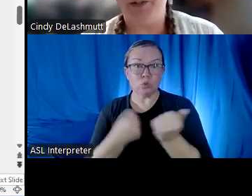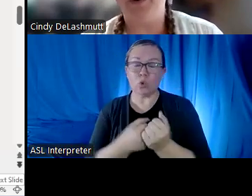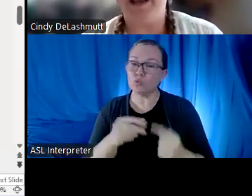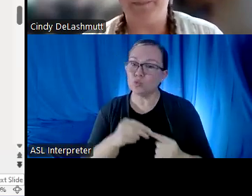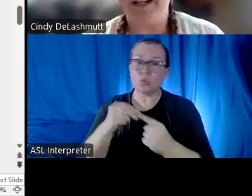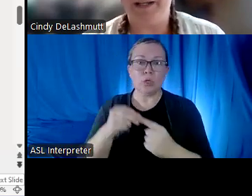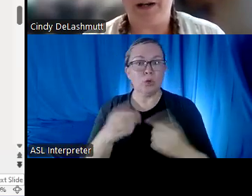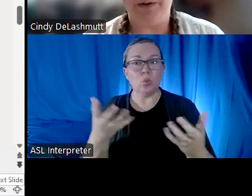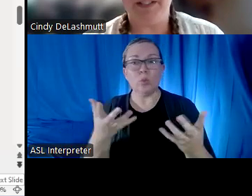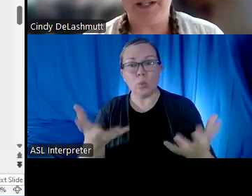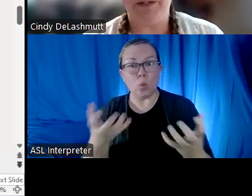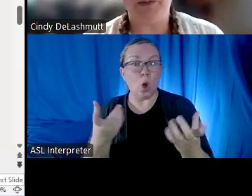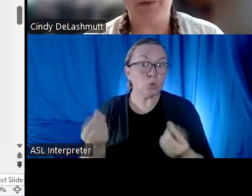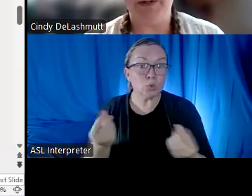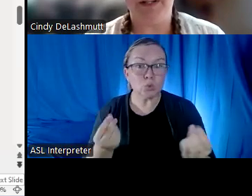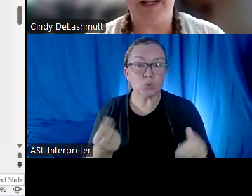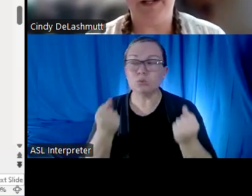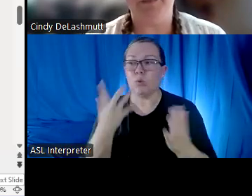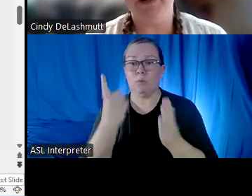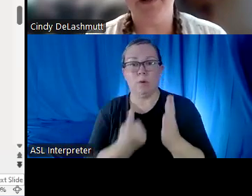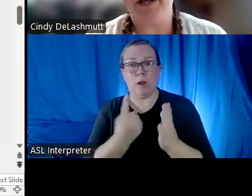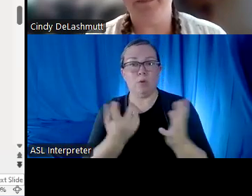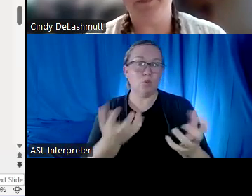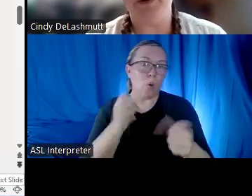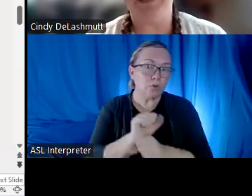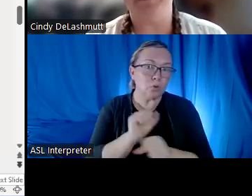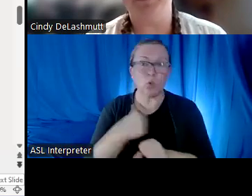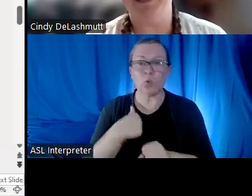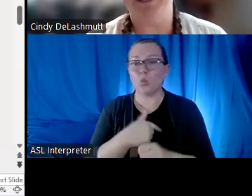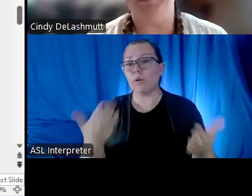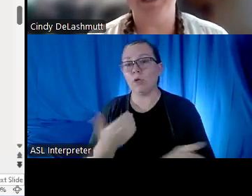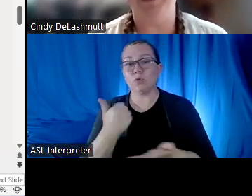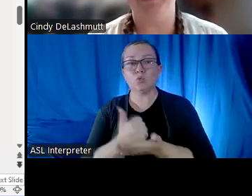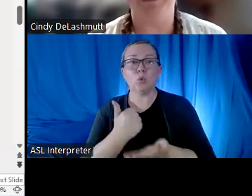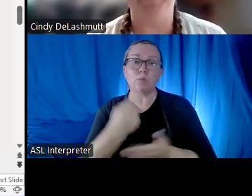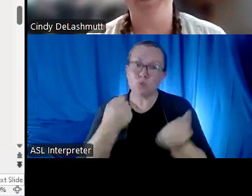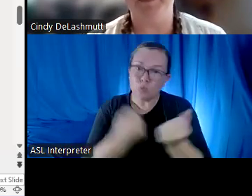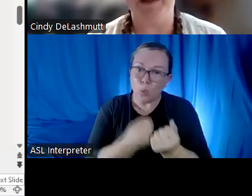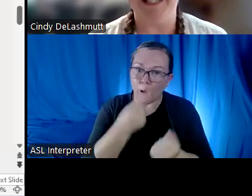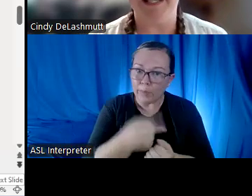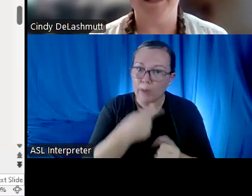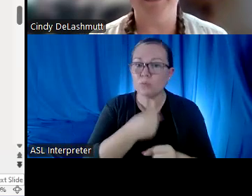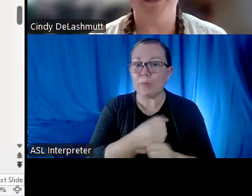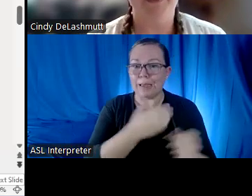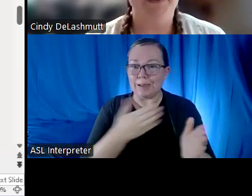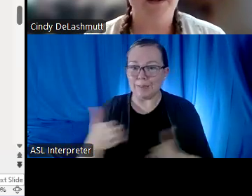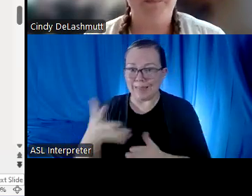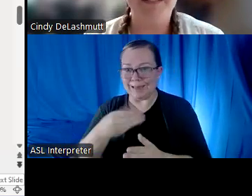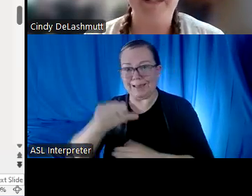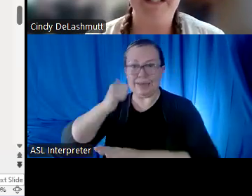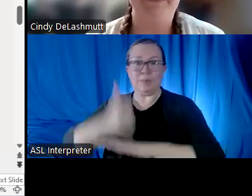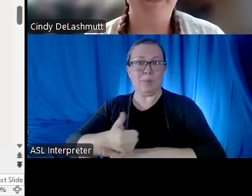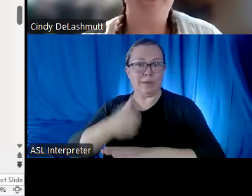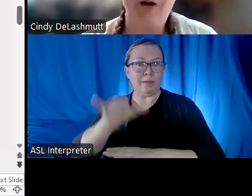to do, how many hours they want to work, and we are here to help support them in making a plan and implementing it.